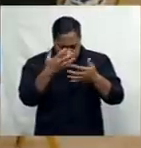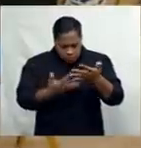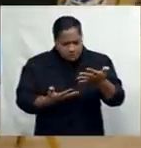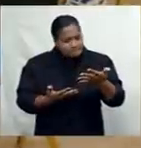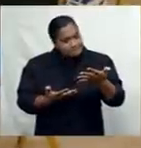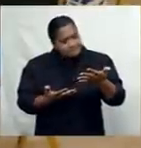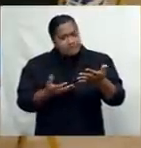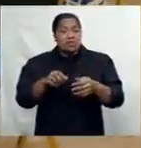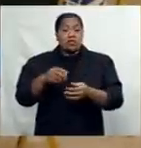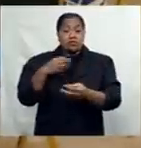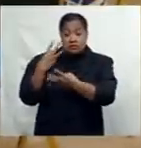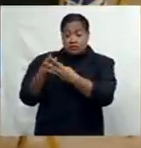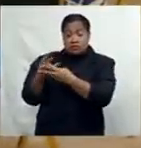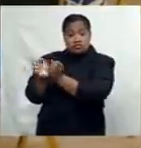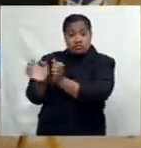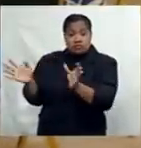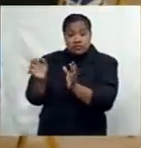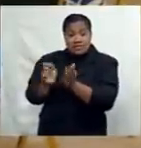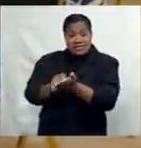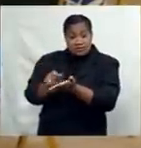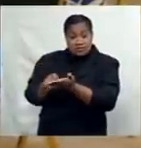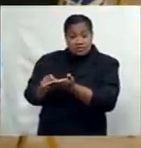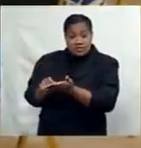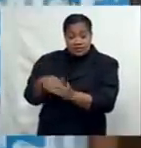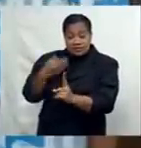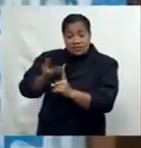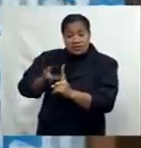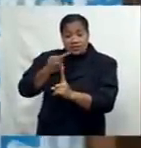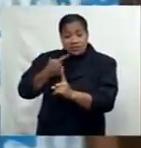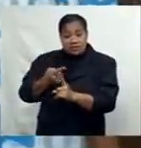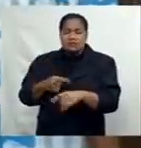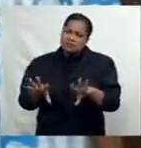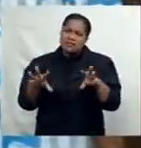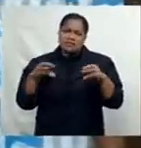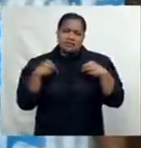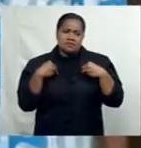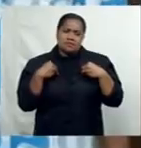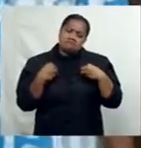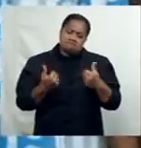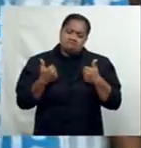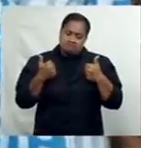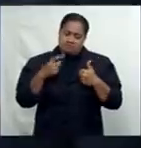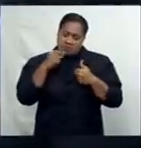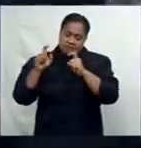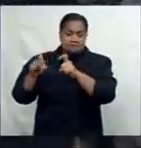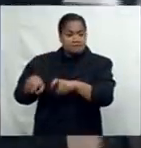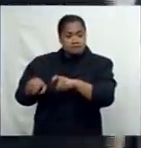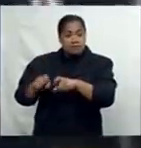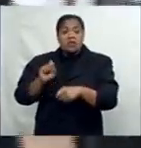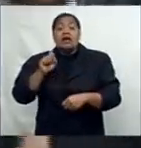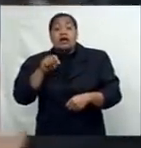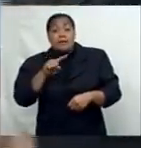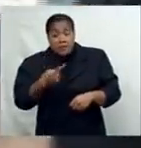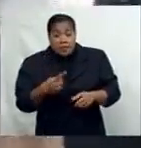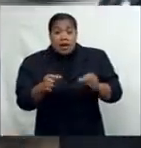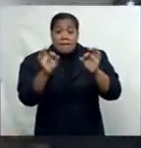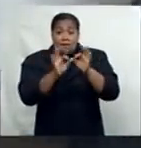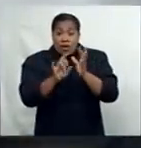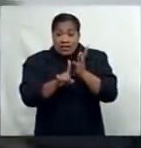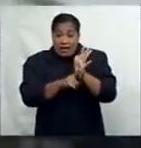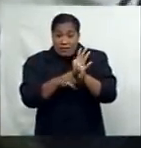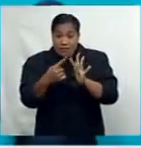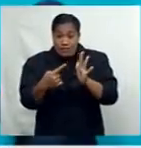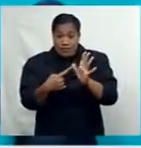General Secretary Leneta Sinduru says they have accepted the ruling. However, Bulitavu's action is still subject to